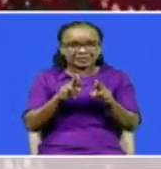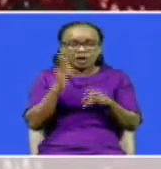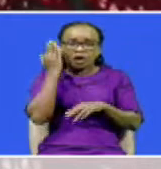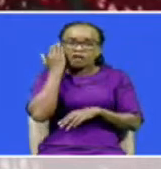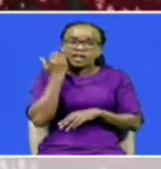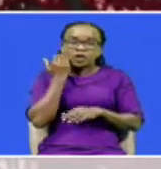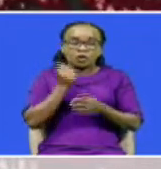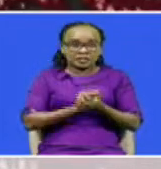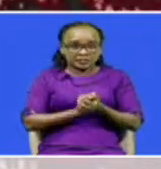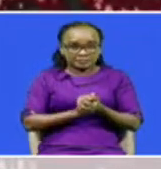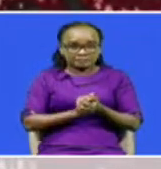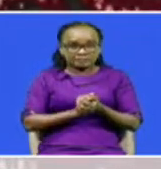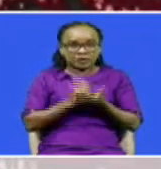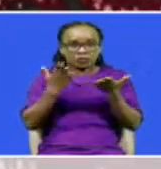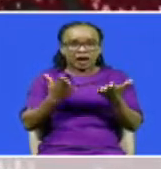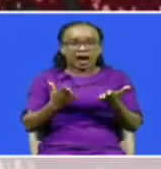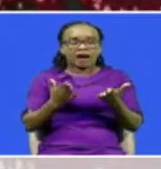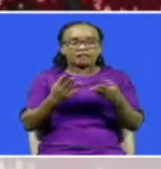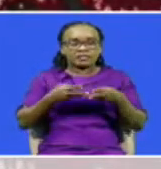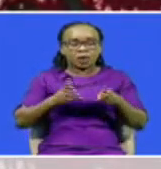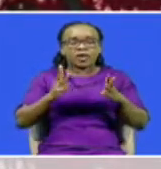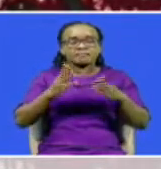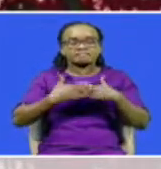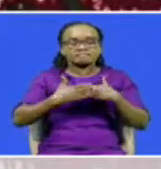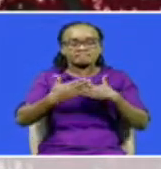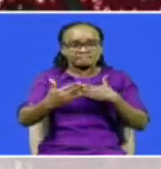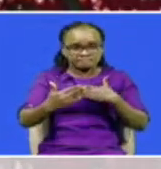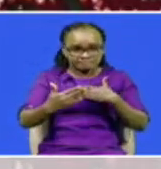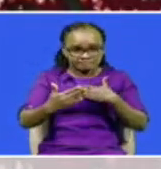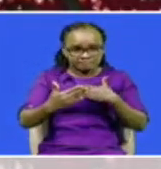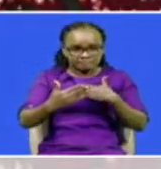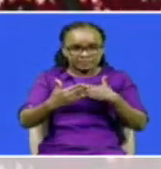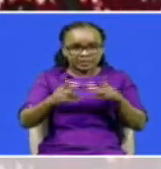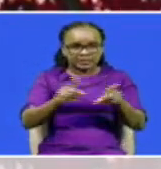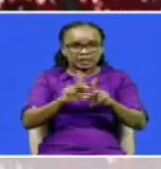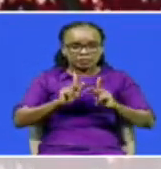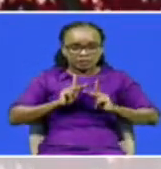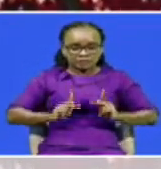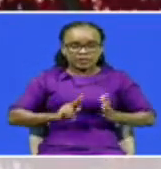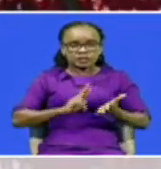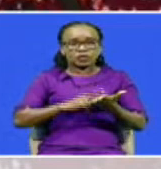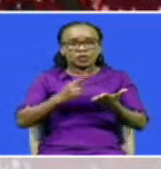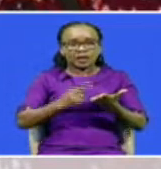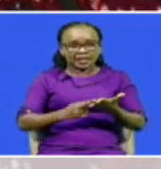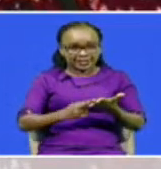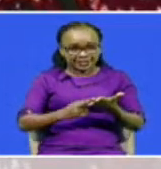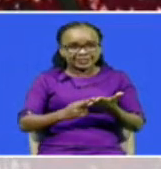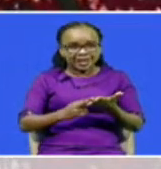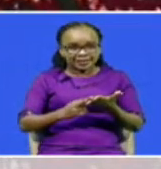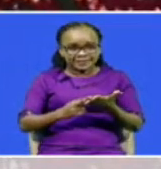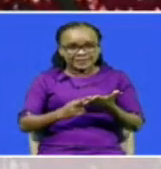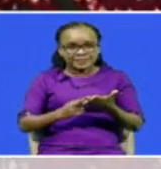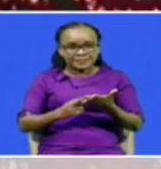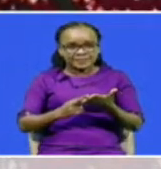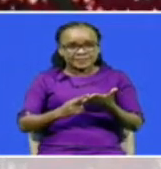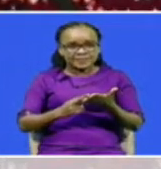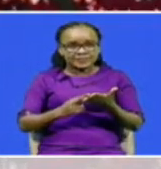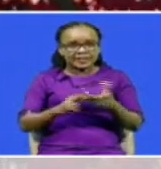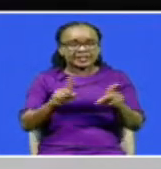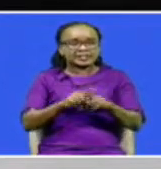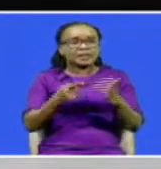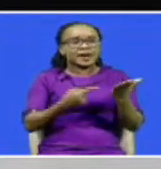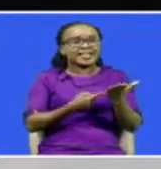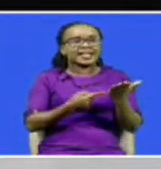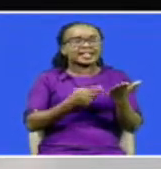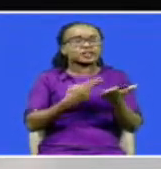court as to the way forward on the matter of physical register versus the digital